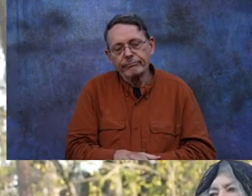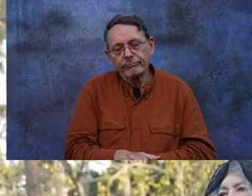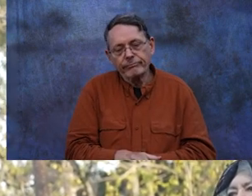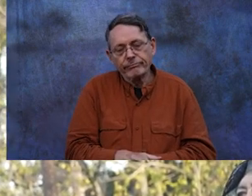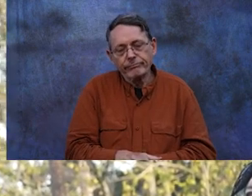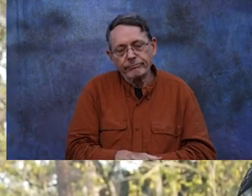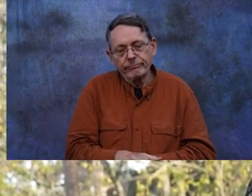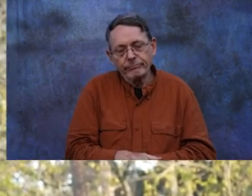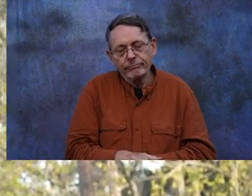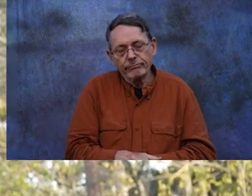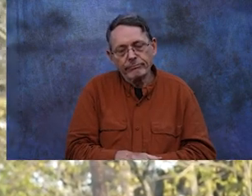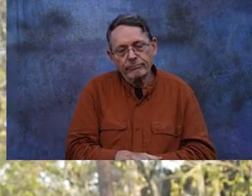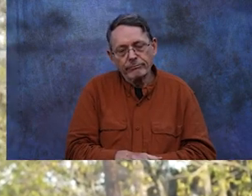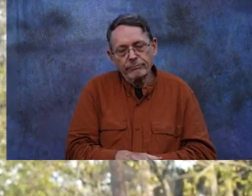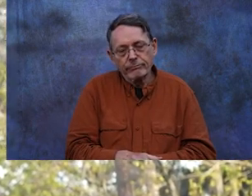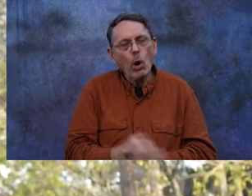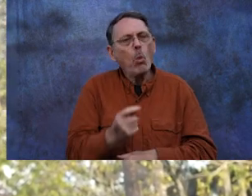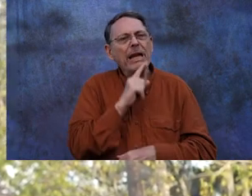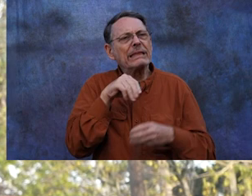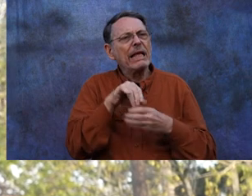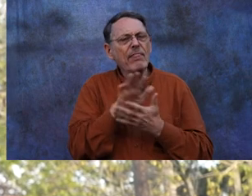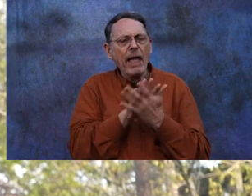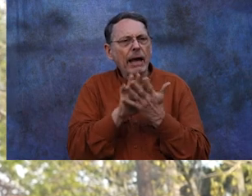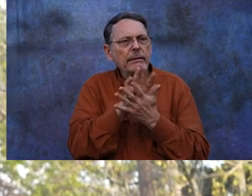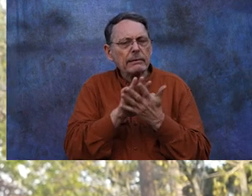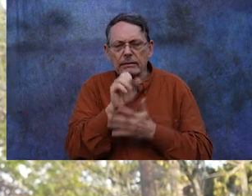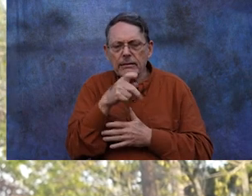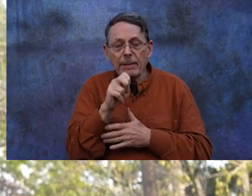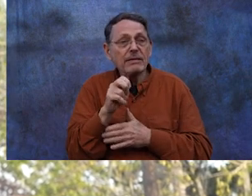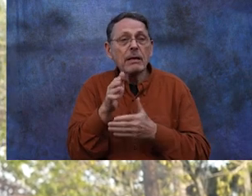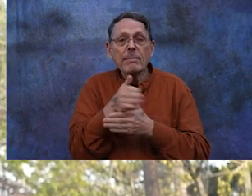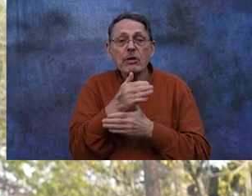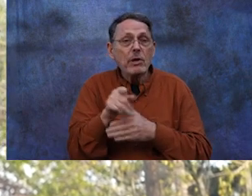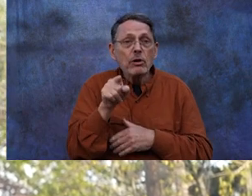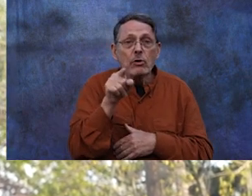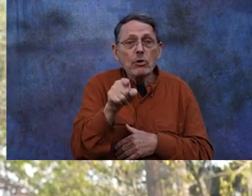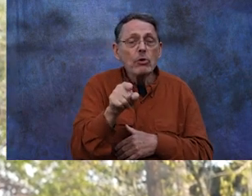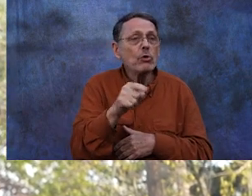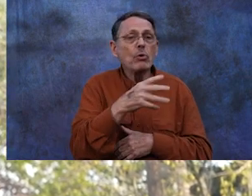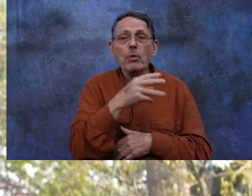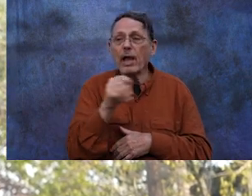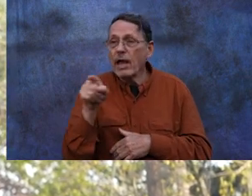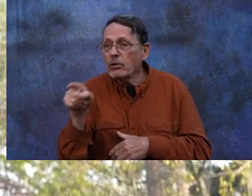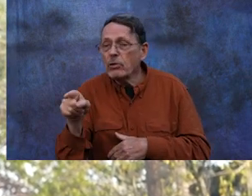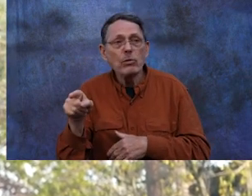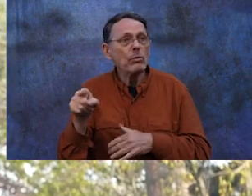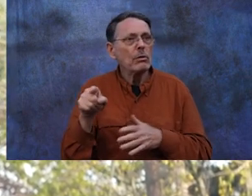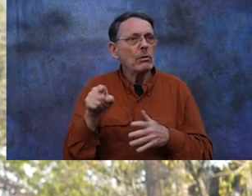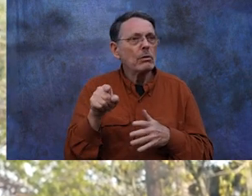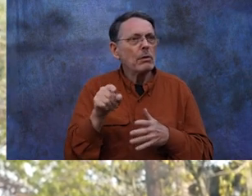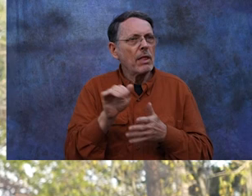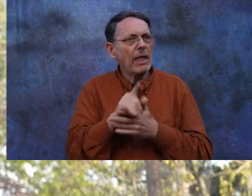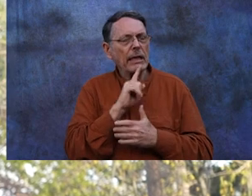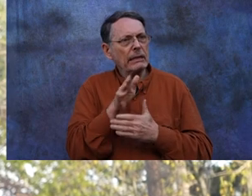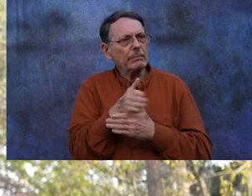What is in this liminal space, the space between you and you, should be only